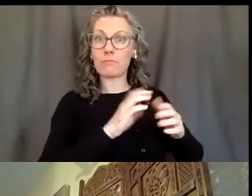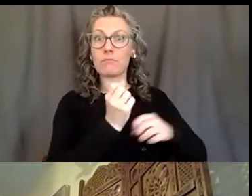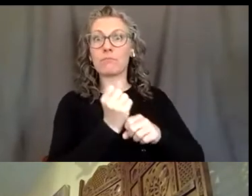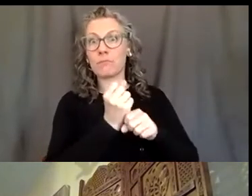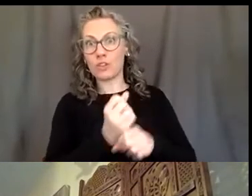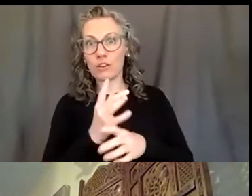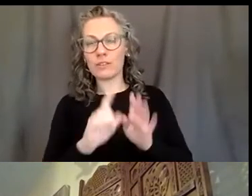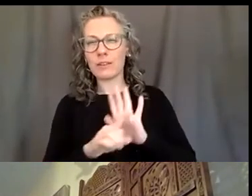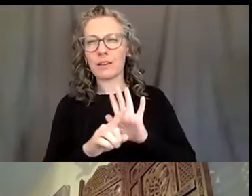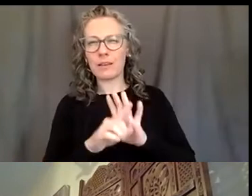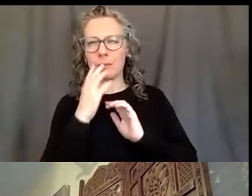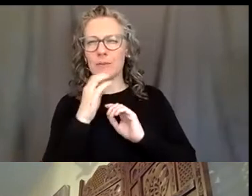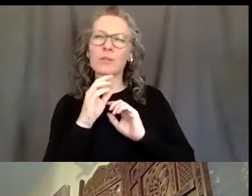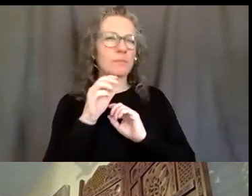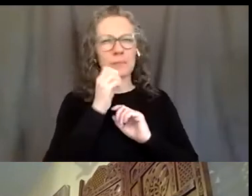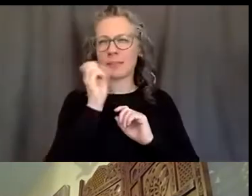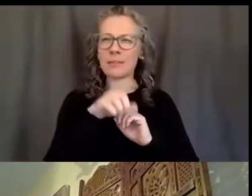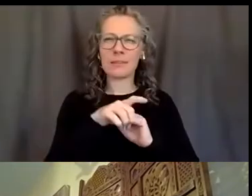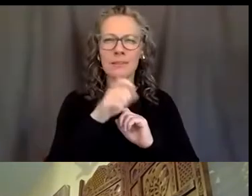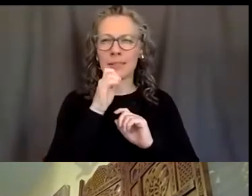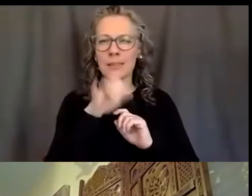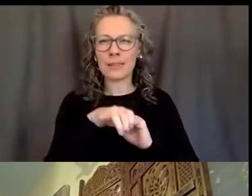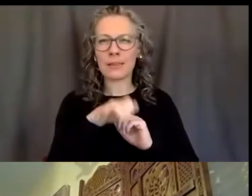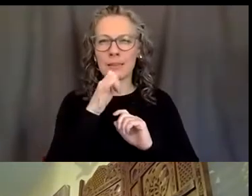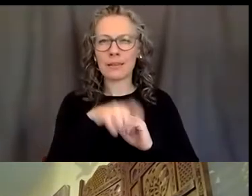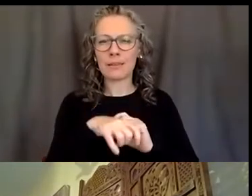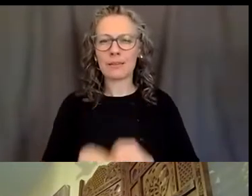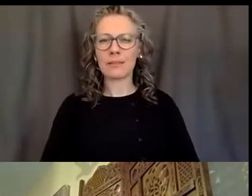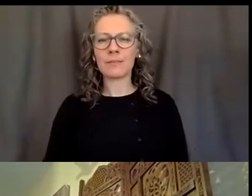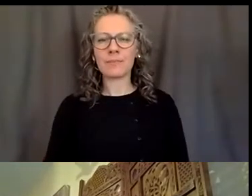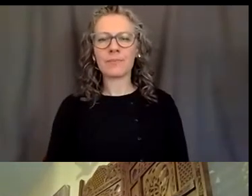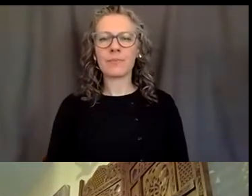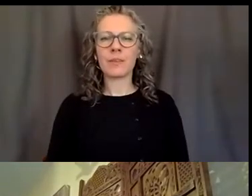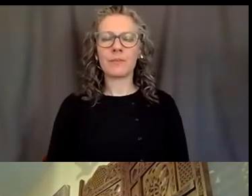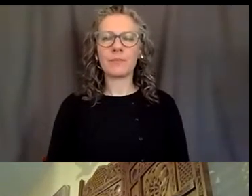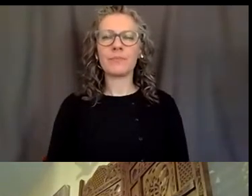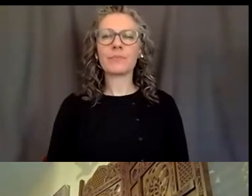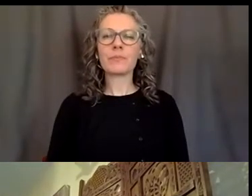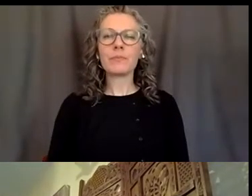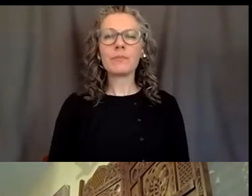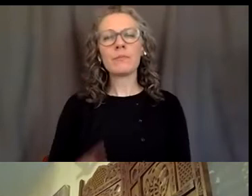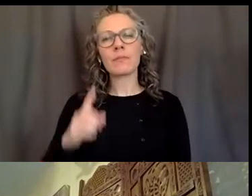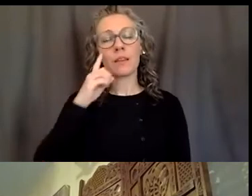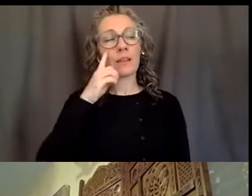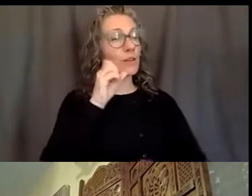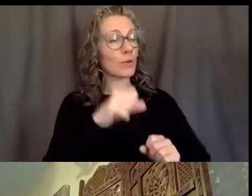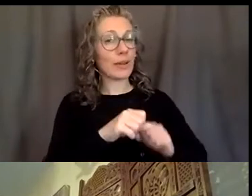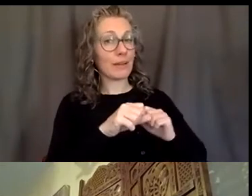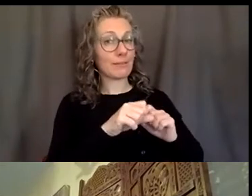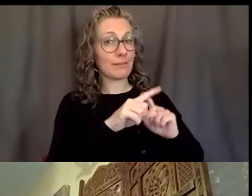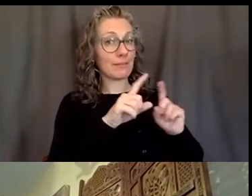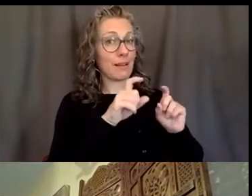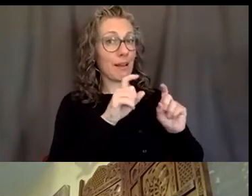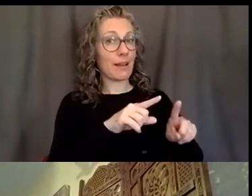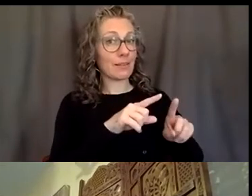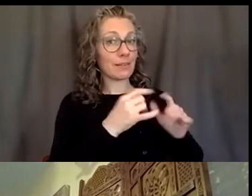not necessarily so at all. Yeah. Yeah. And I think that you might even be able to ask energetically now, and this is whatever